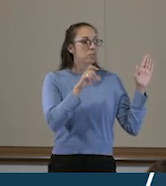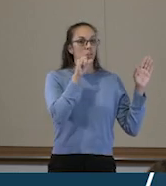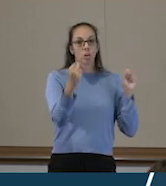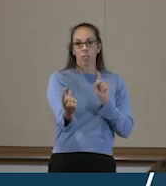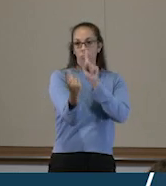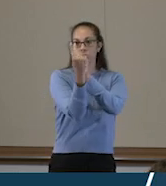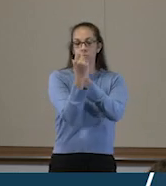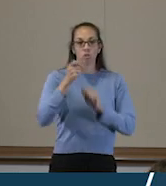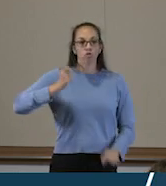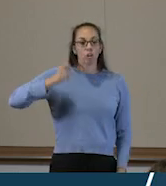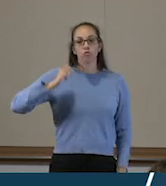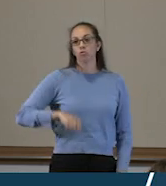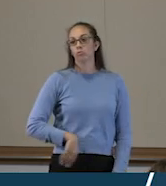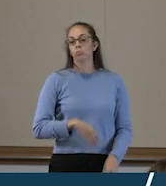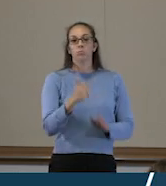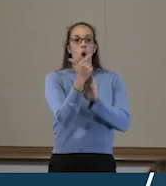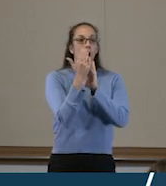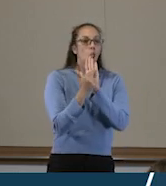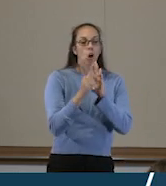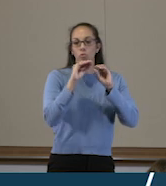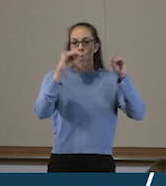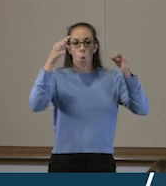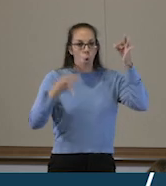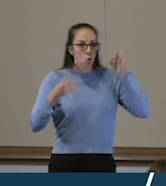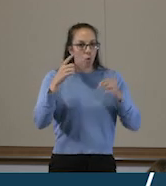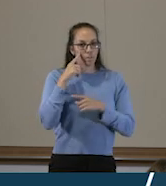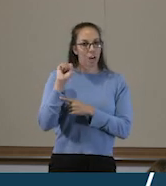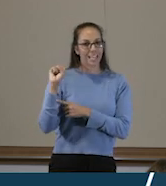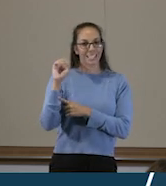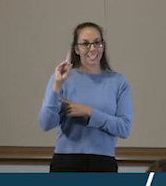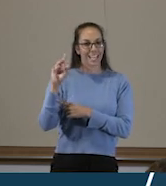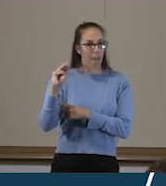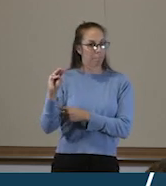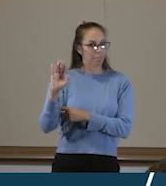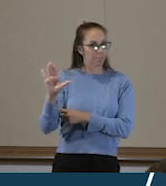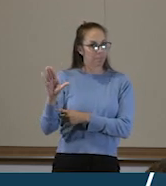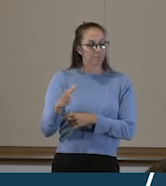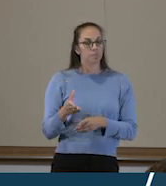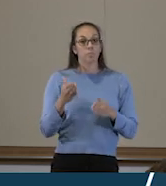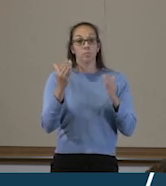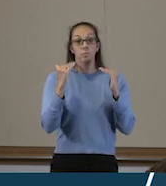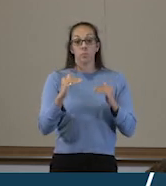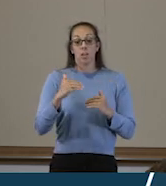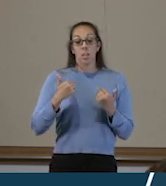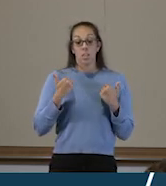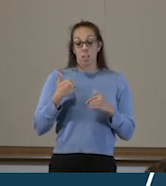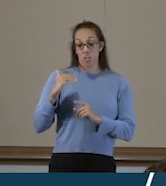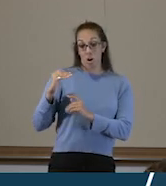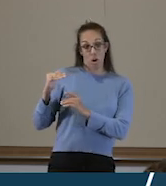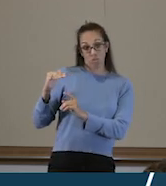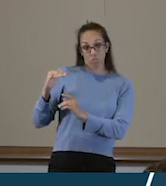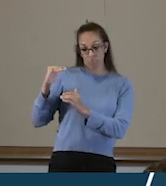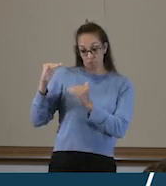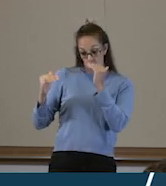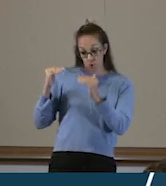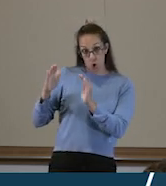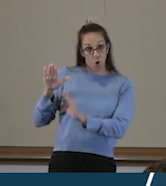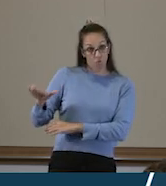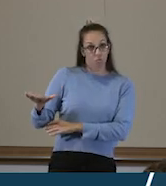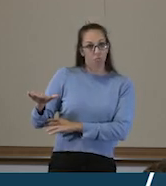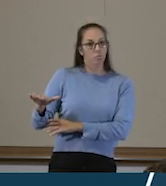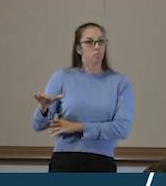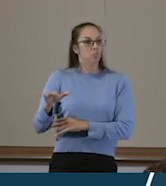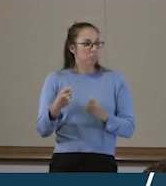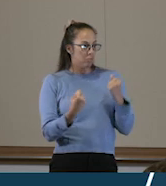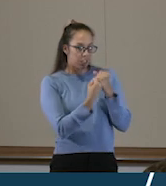an administrative law judge. There's no court. The young adult is assisted by trusted adults. The trusted adults